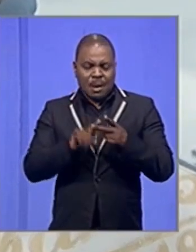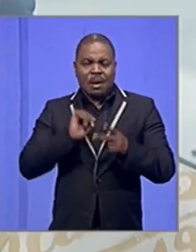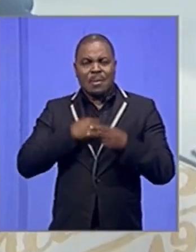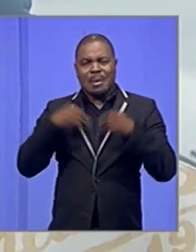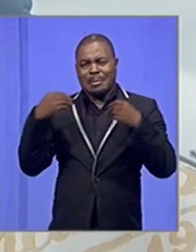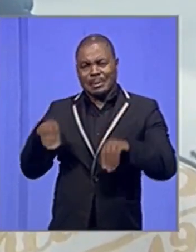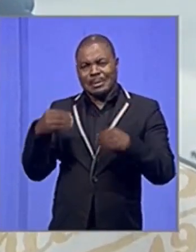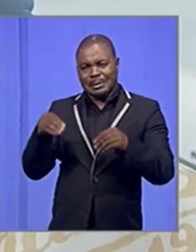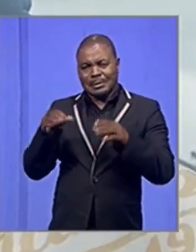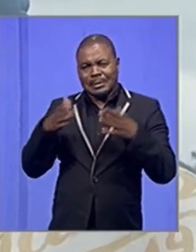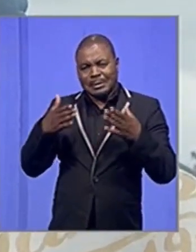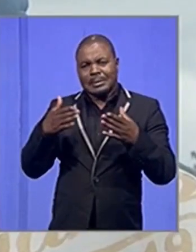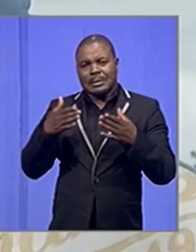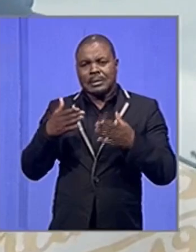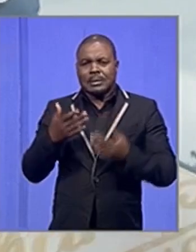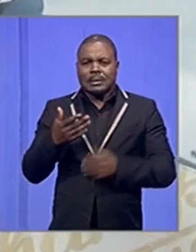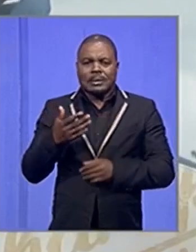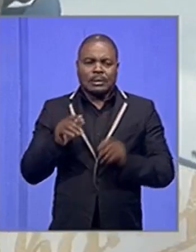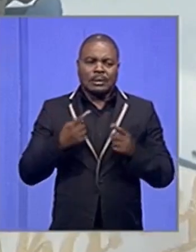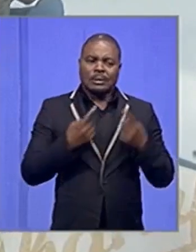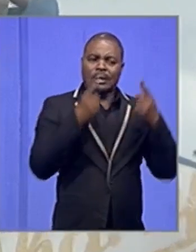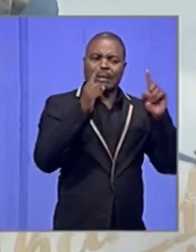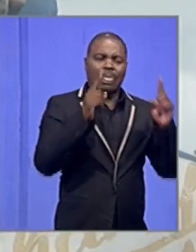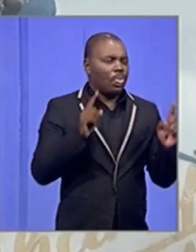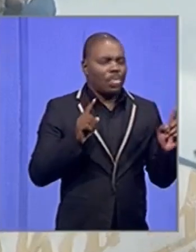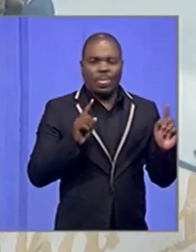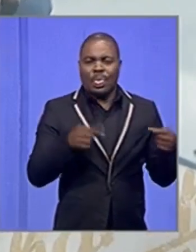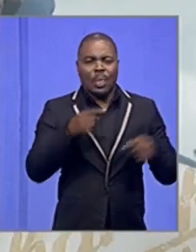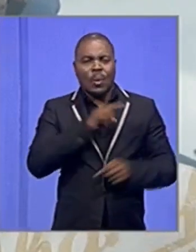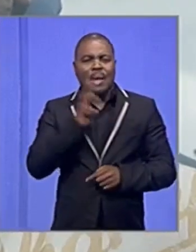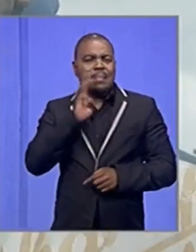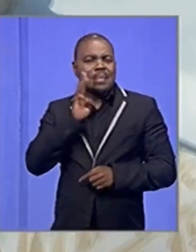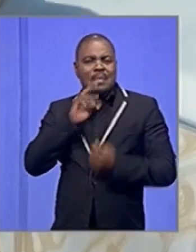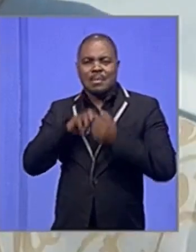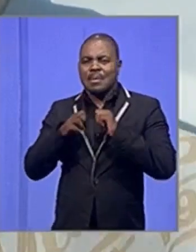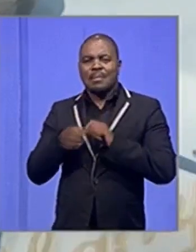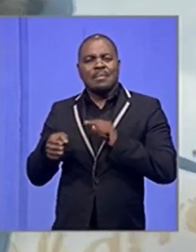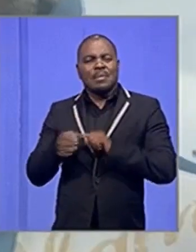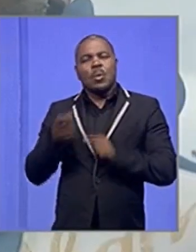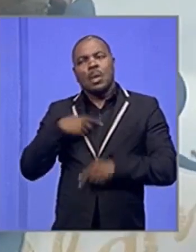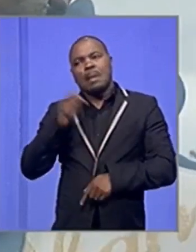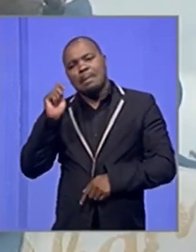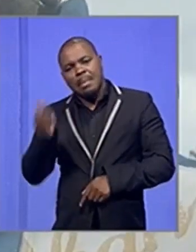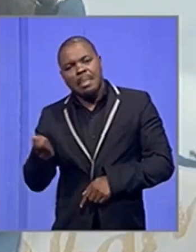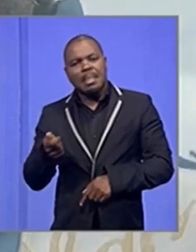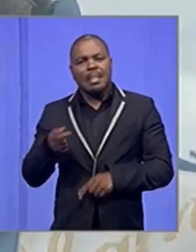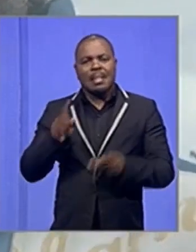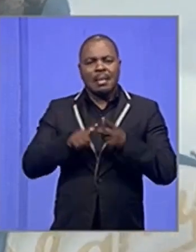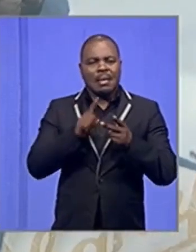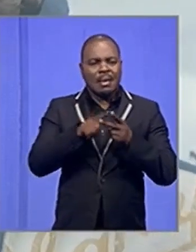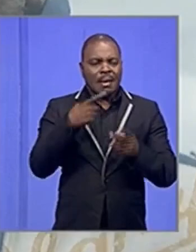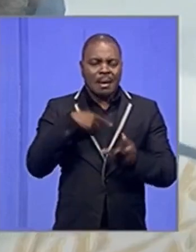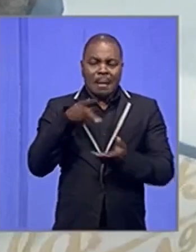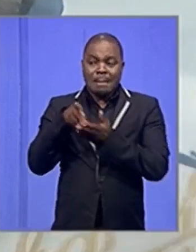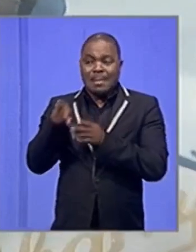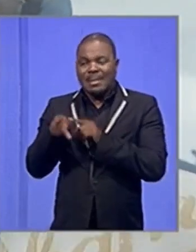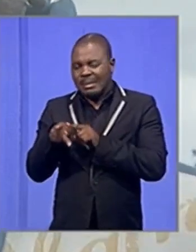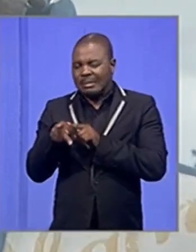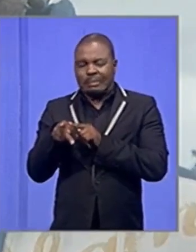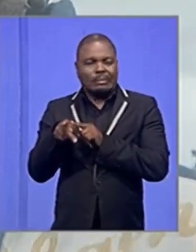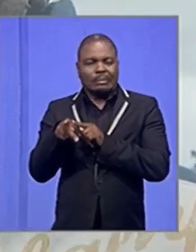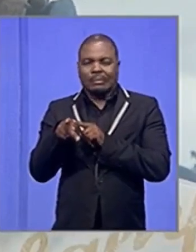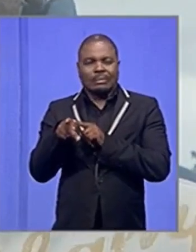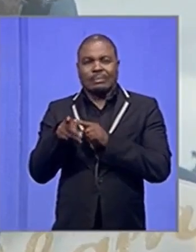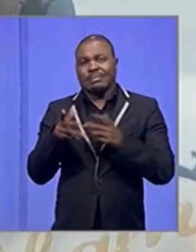is it's not successful because of water, because we don't have water, we must buy water, and even our prices